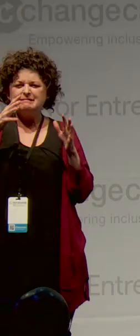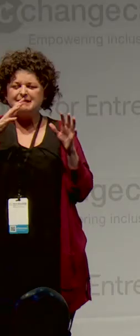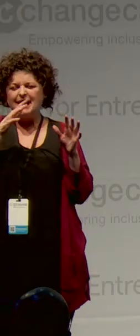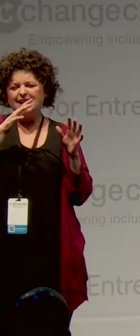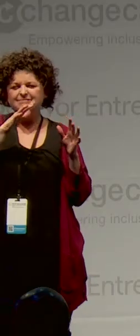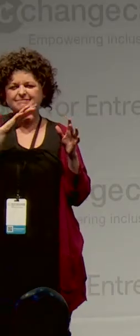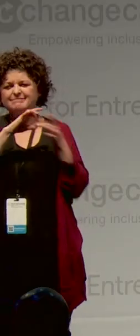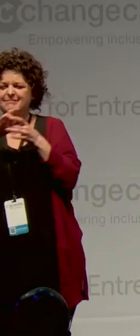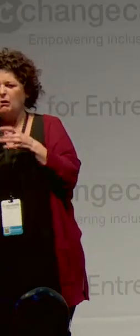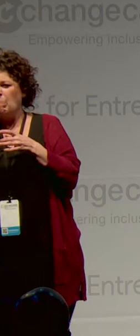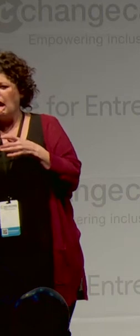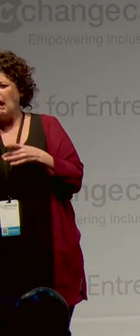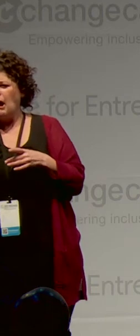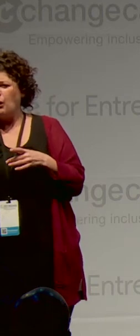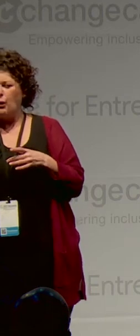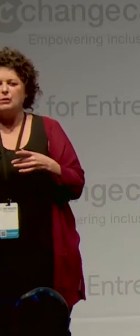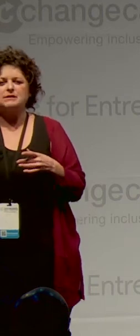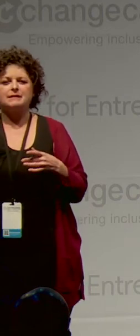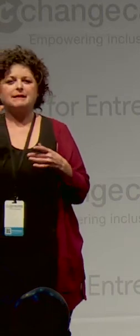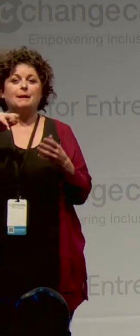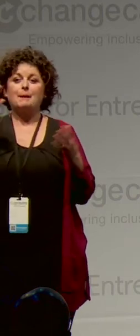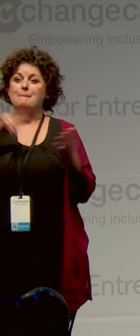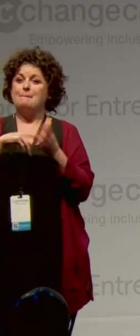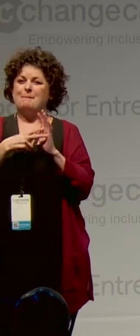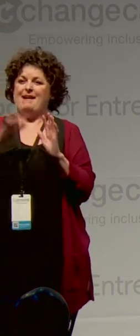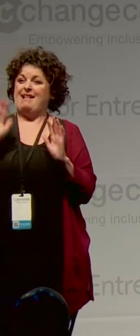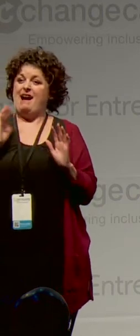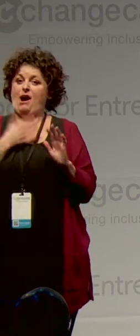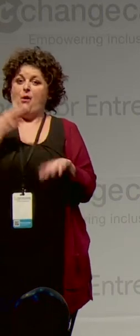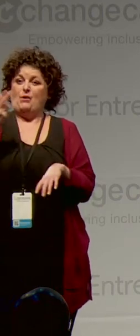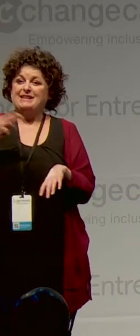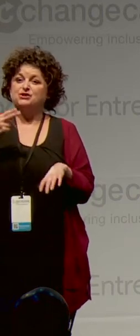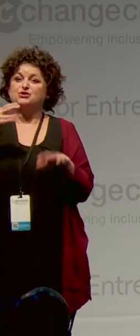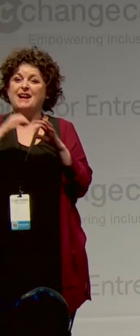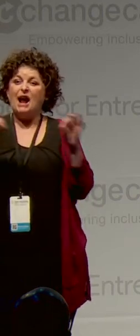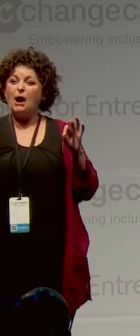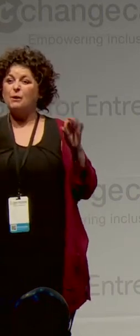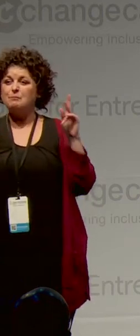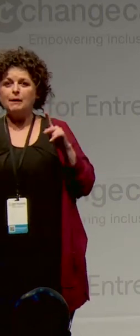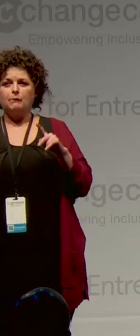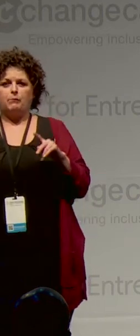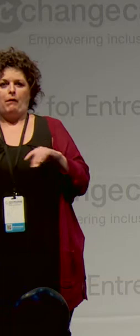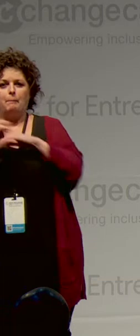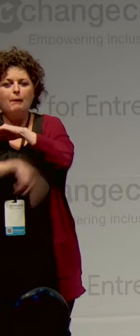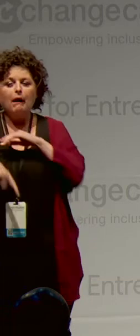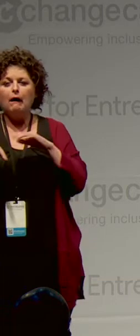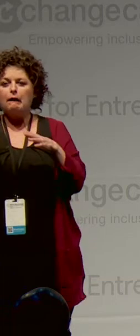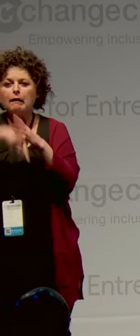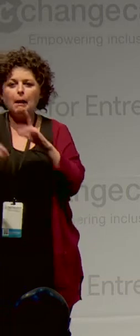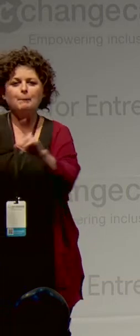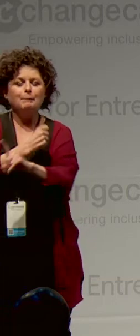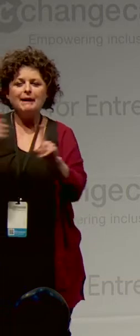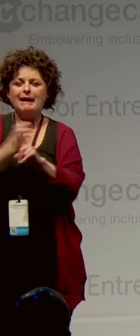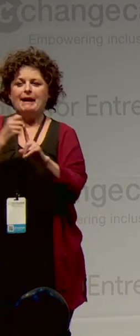Lakota. So for us, that just transitions into like a whole history where our languages, people were punished, people were killed, people were beaten for